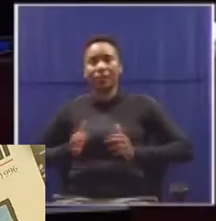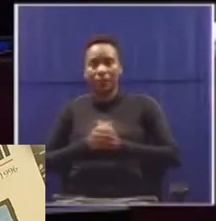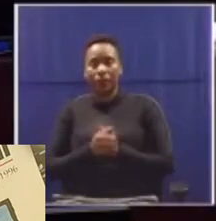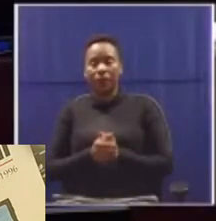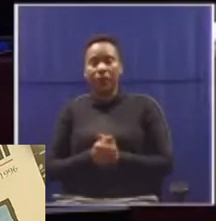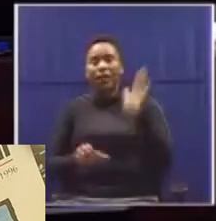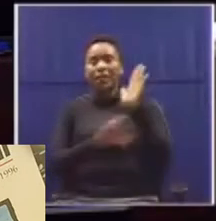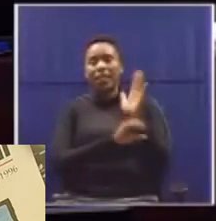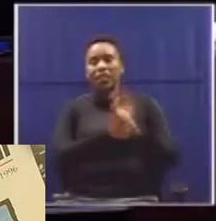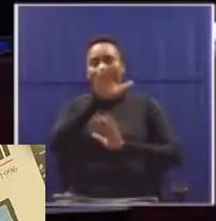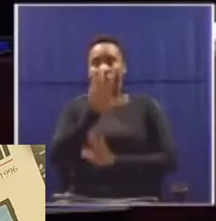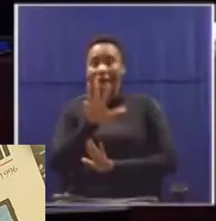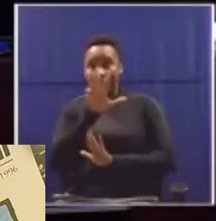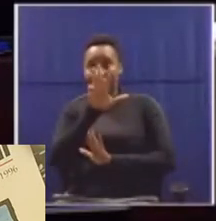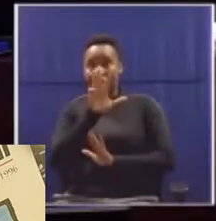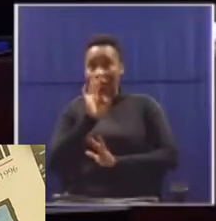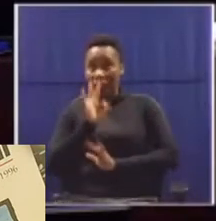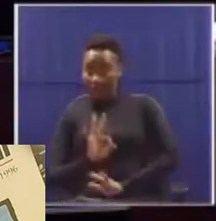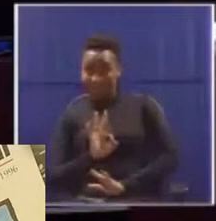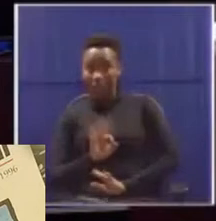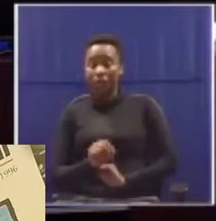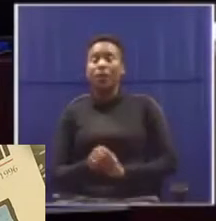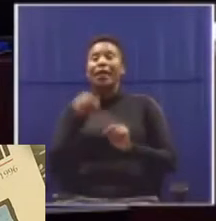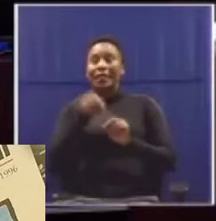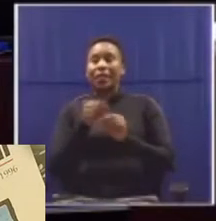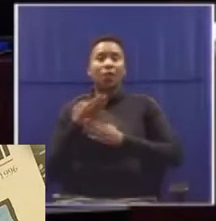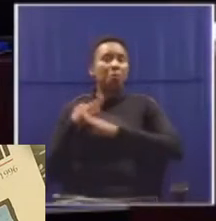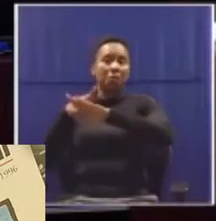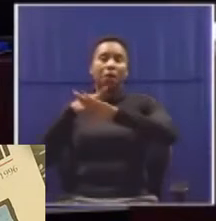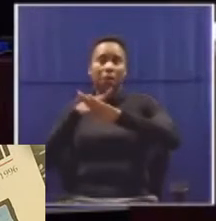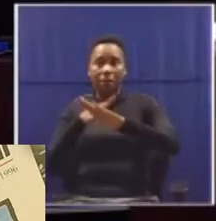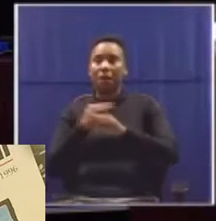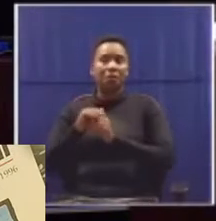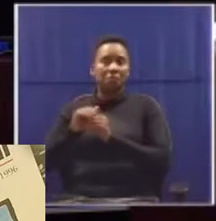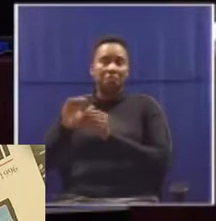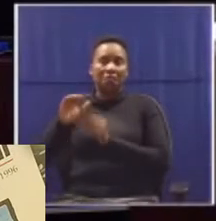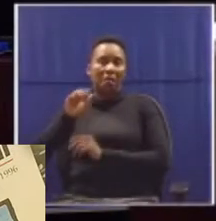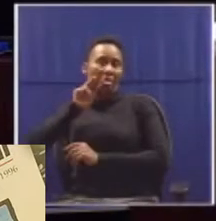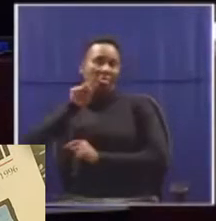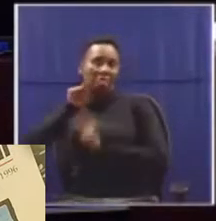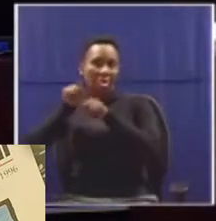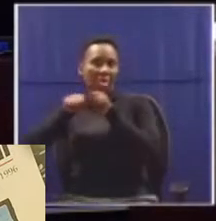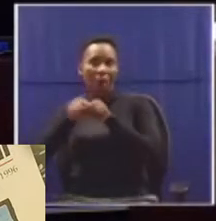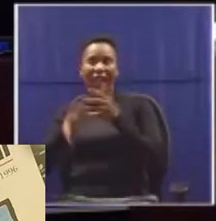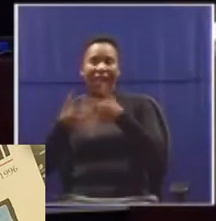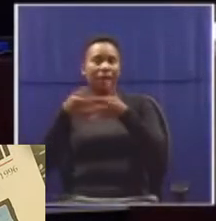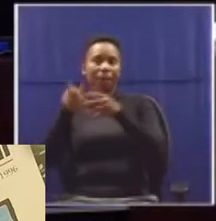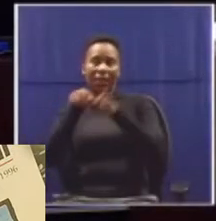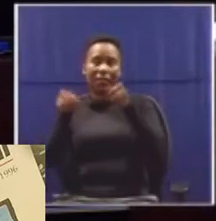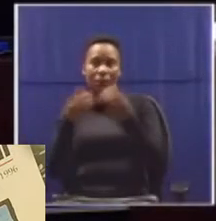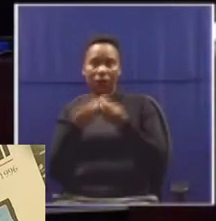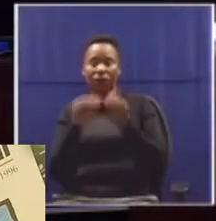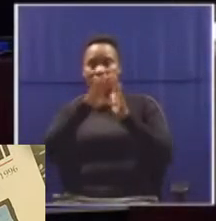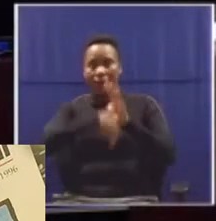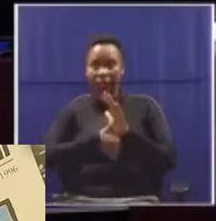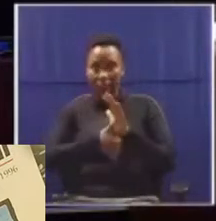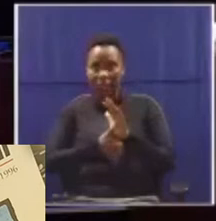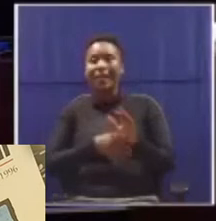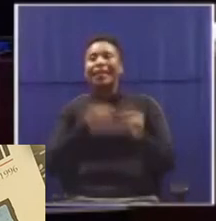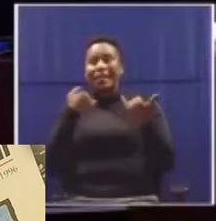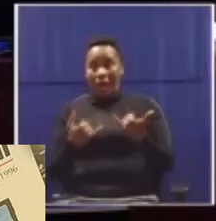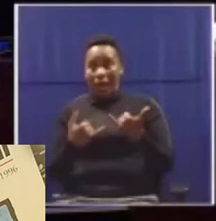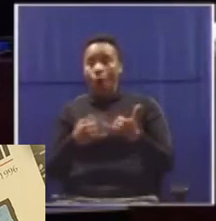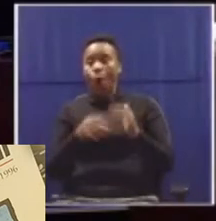section 9-3 of the Constitution prohibits discrimination against anyone in the grounds of disability it is our constitutional